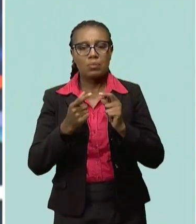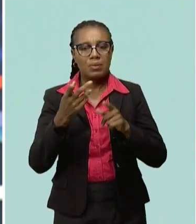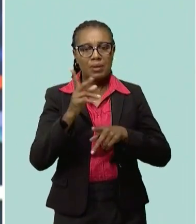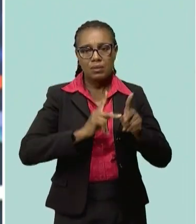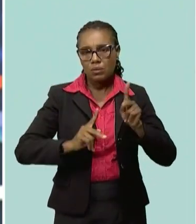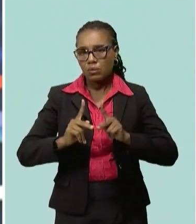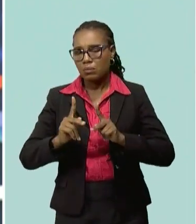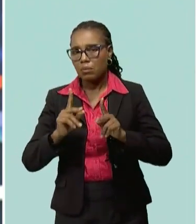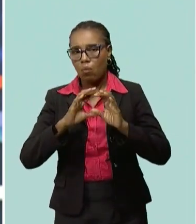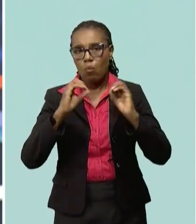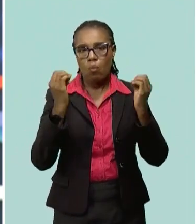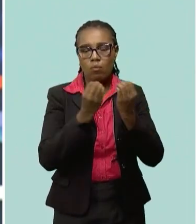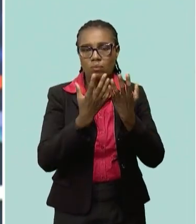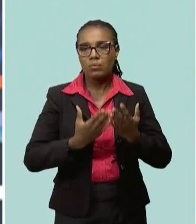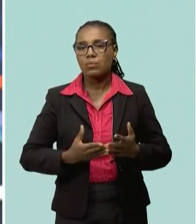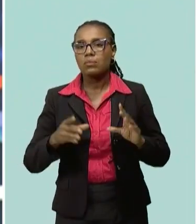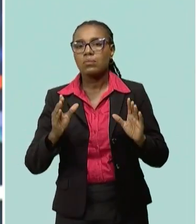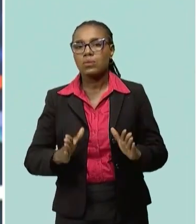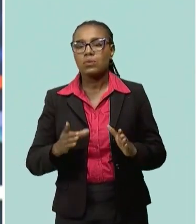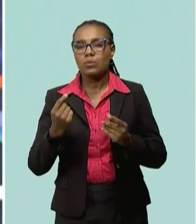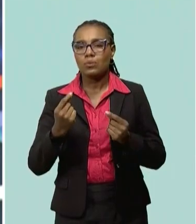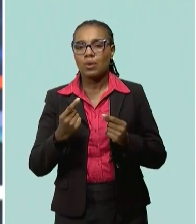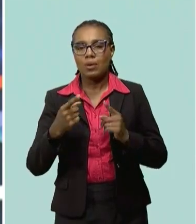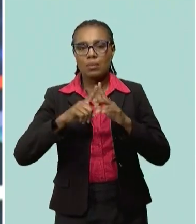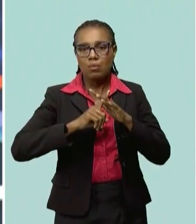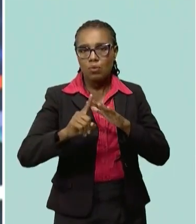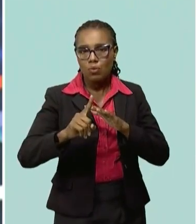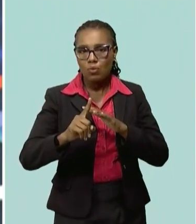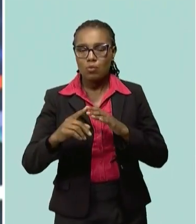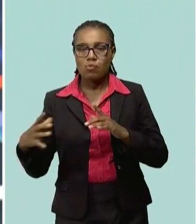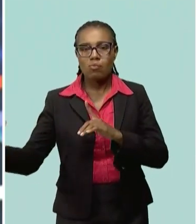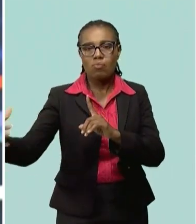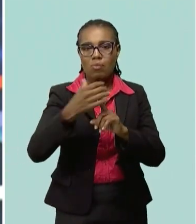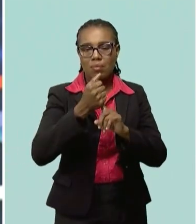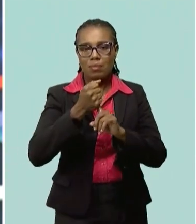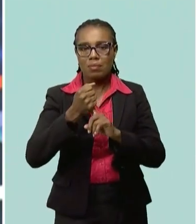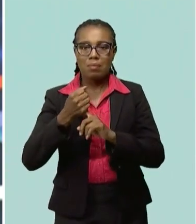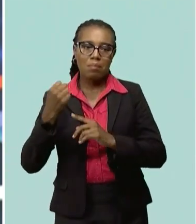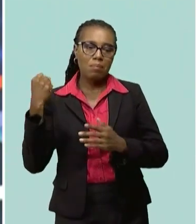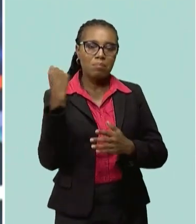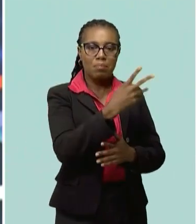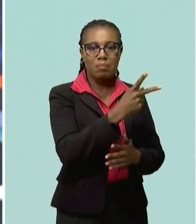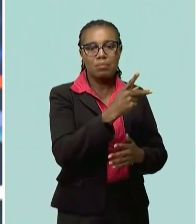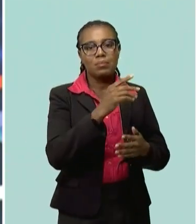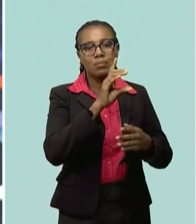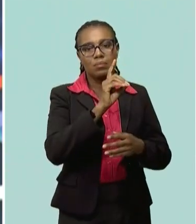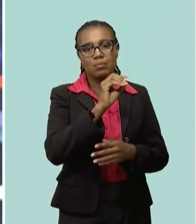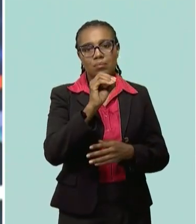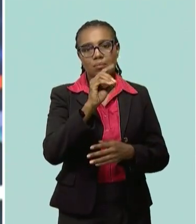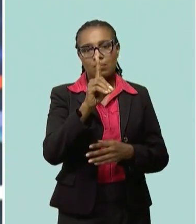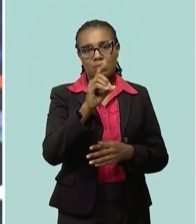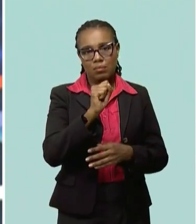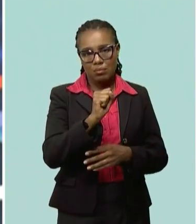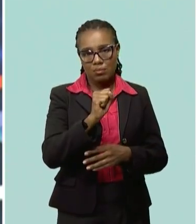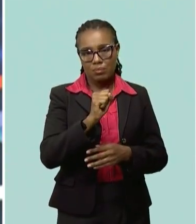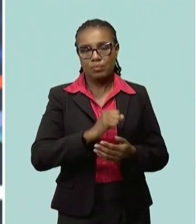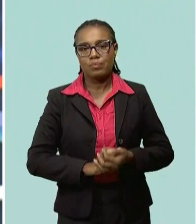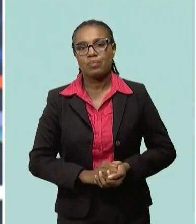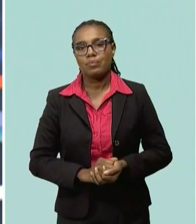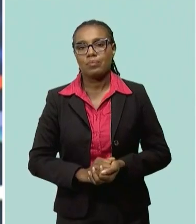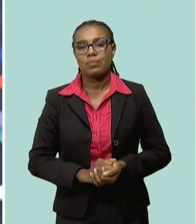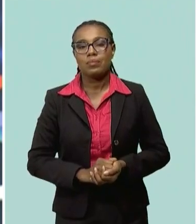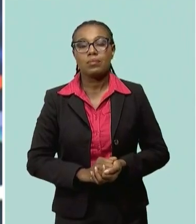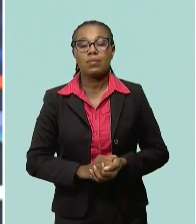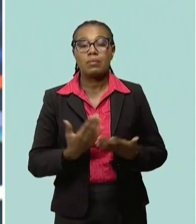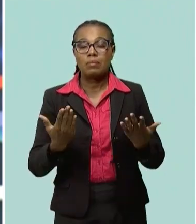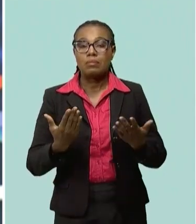on location nabbed the inmate shortly after his daring attempt to escape. Now to this story, a number of Barbadians